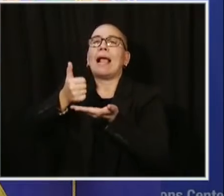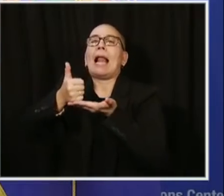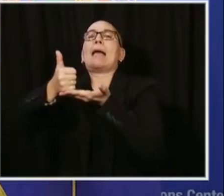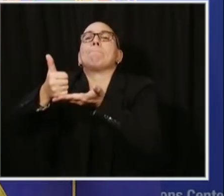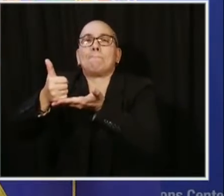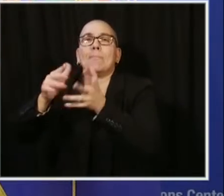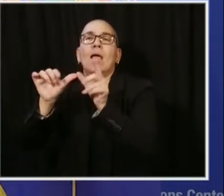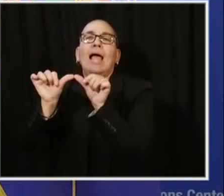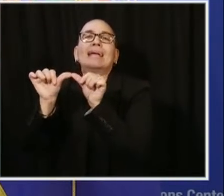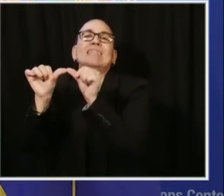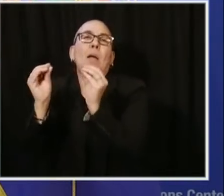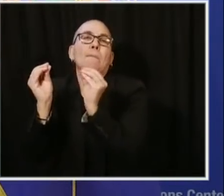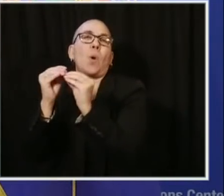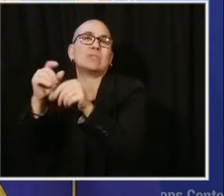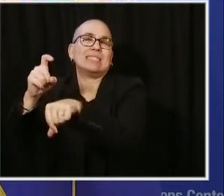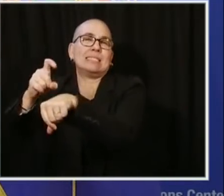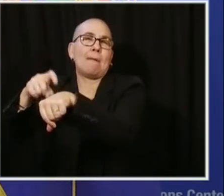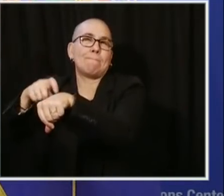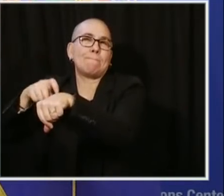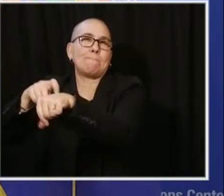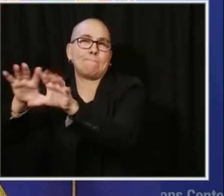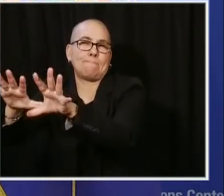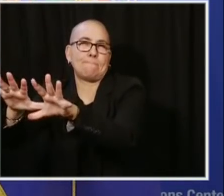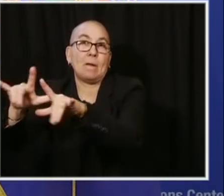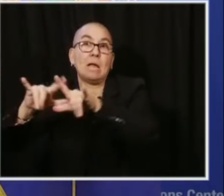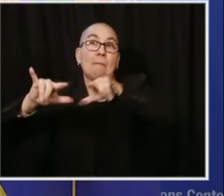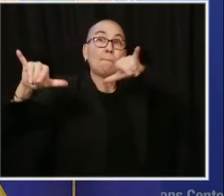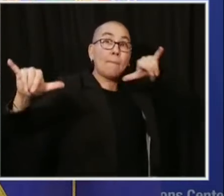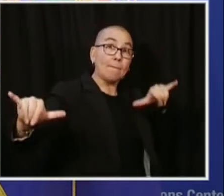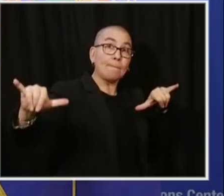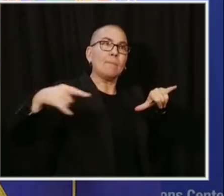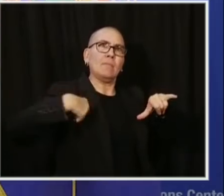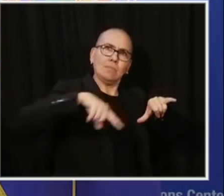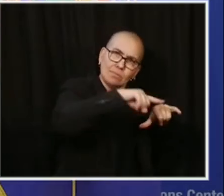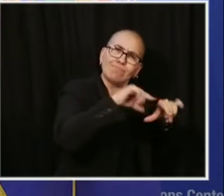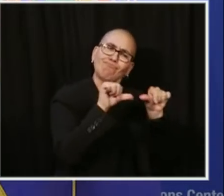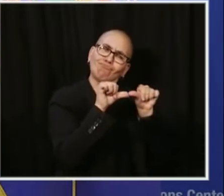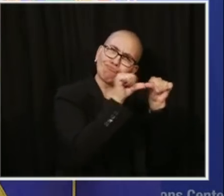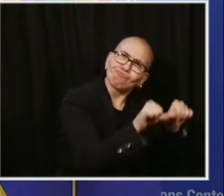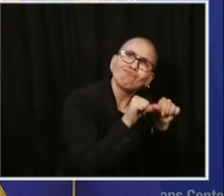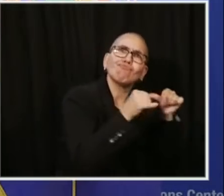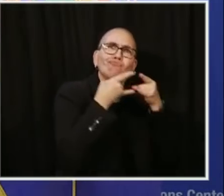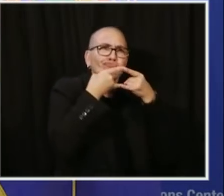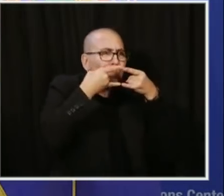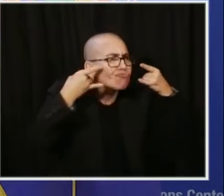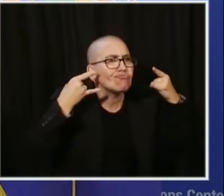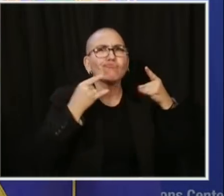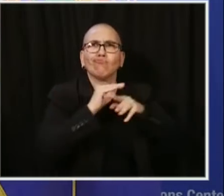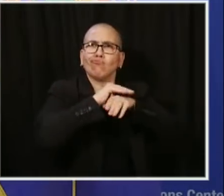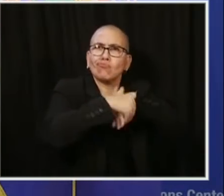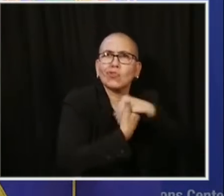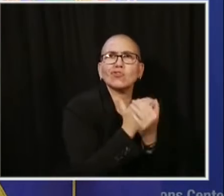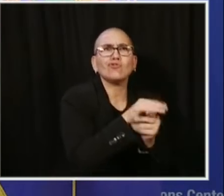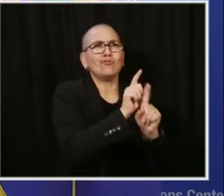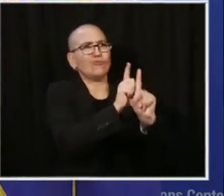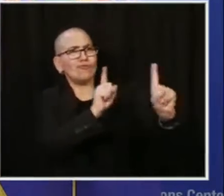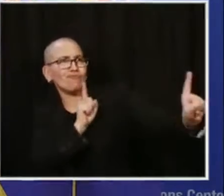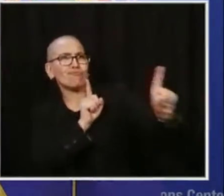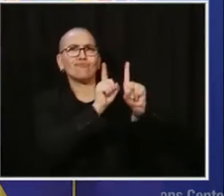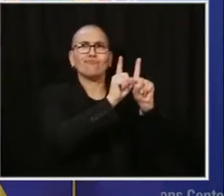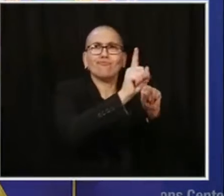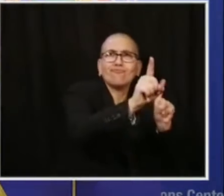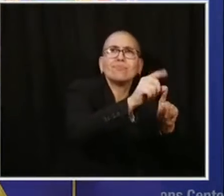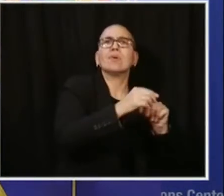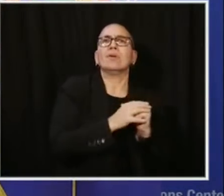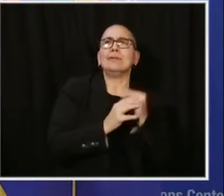to really buckle down, follow these guidelines, wear our masks, wash our hands. Not only does your public health depend upon it, but your local economy